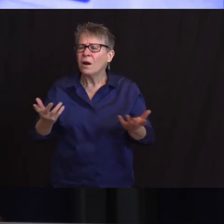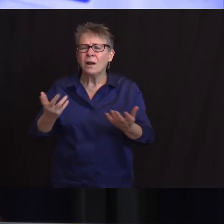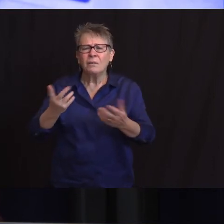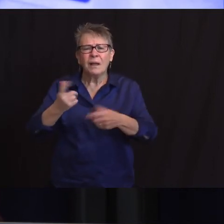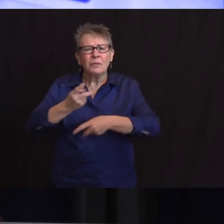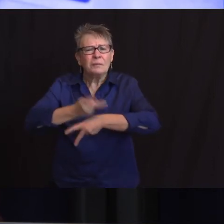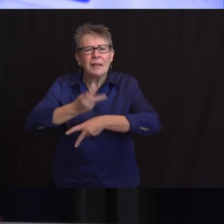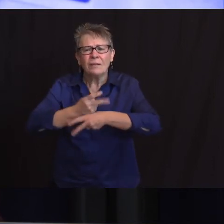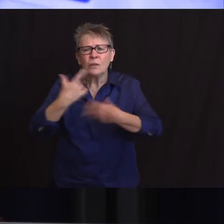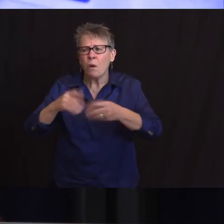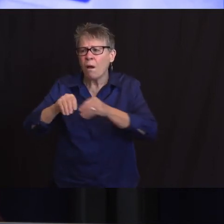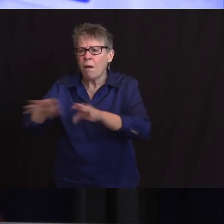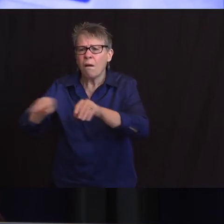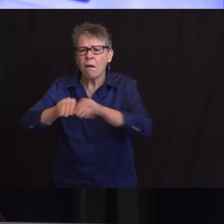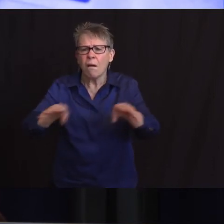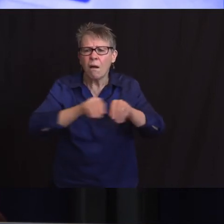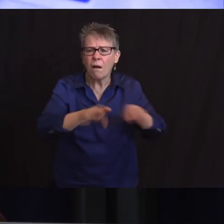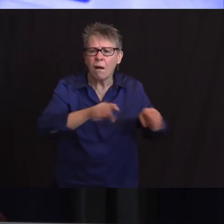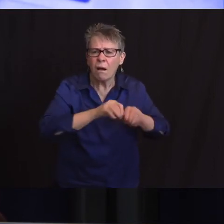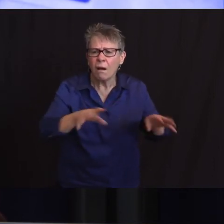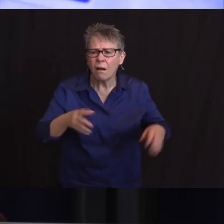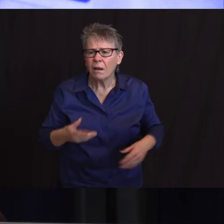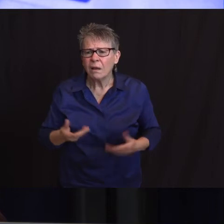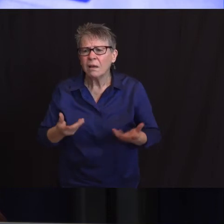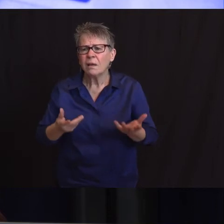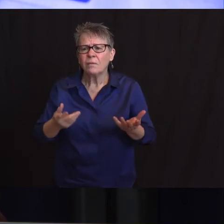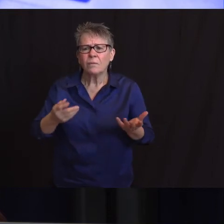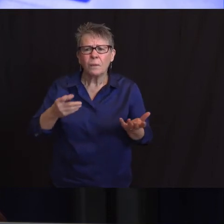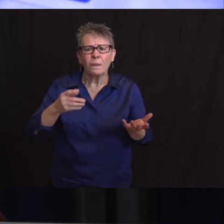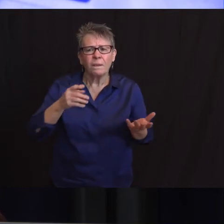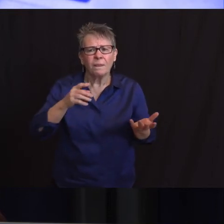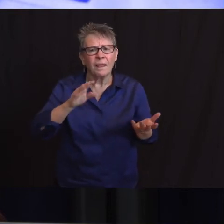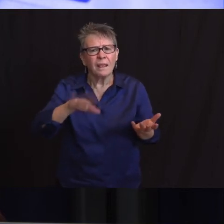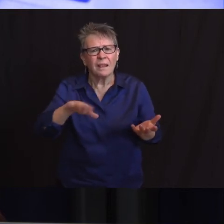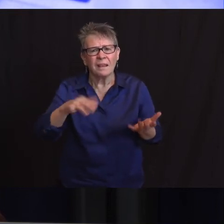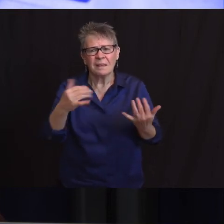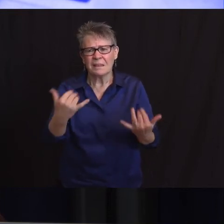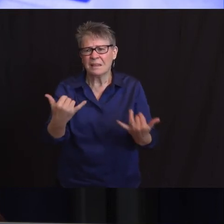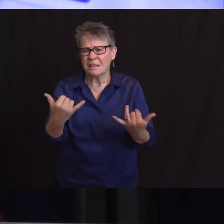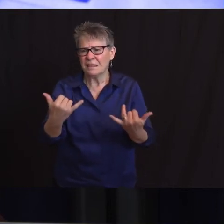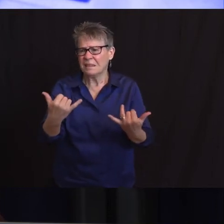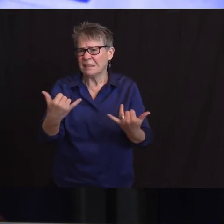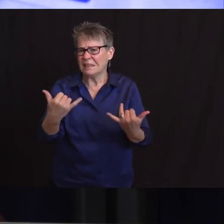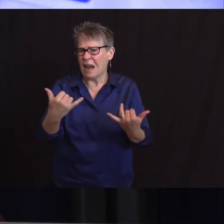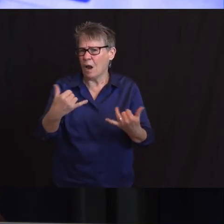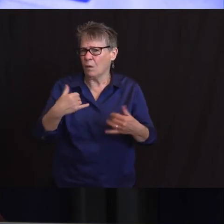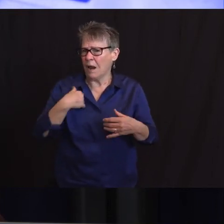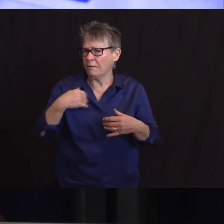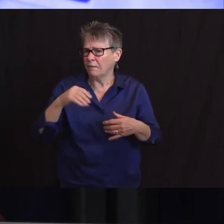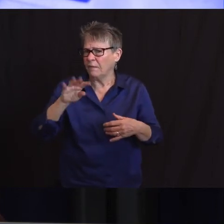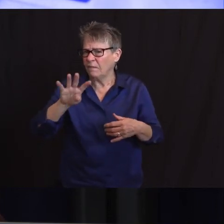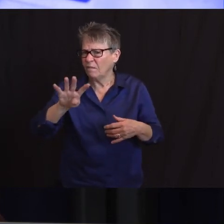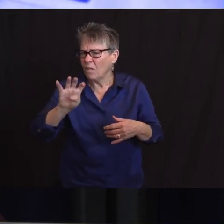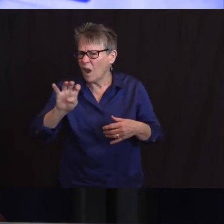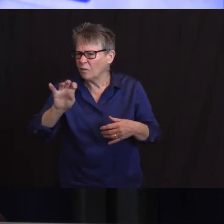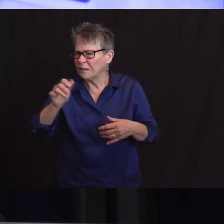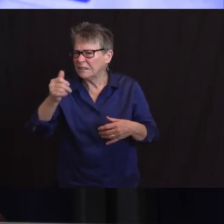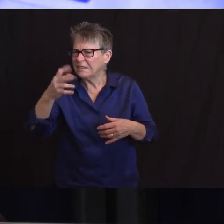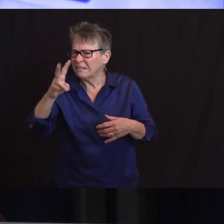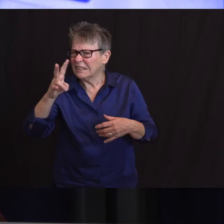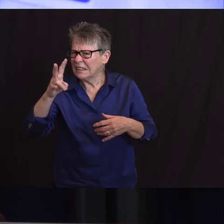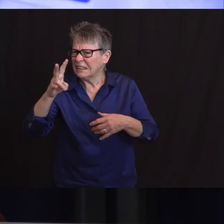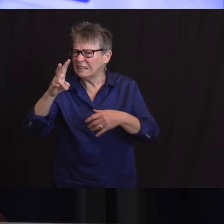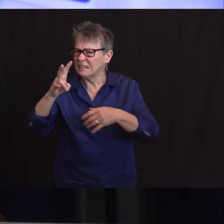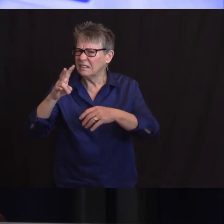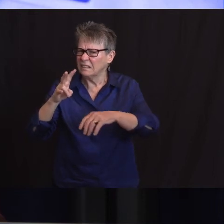417 active outbreaks as we sit here today. According to the Centers for Medicare and Medicaid Services, visitation